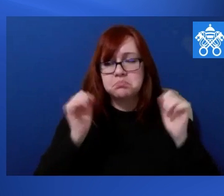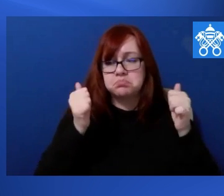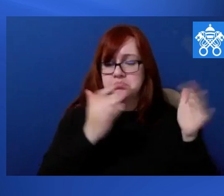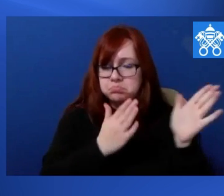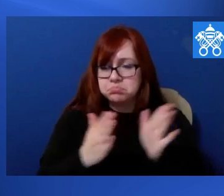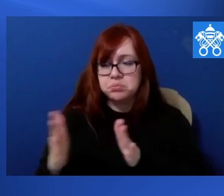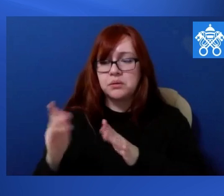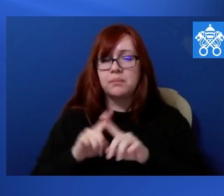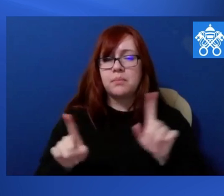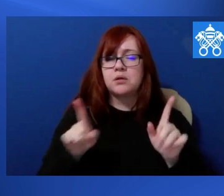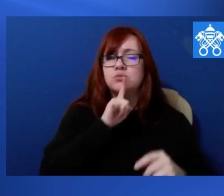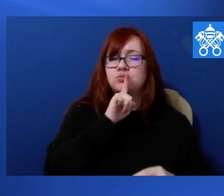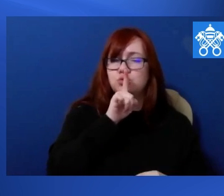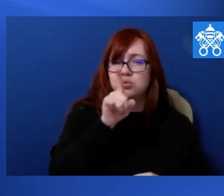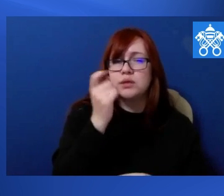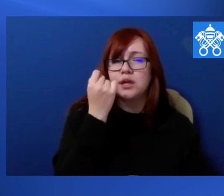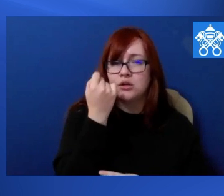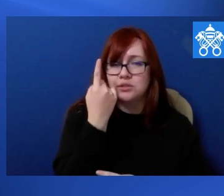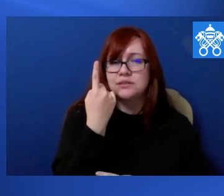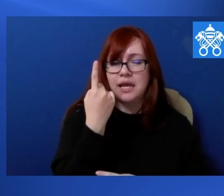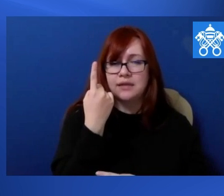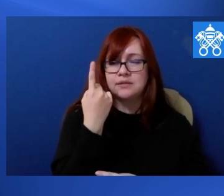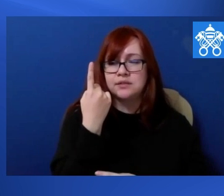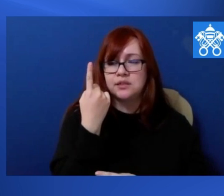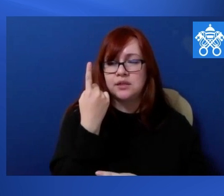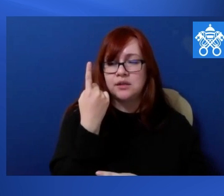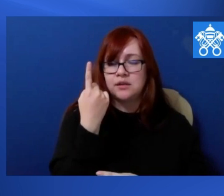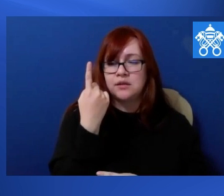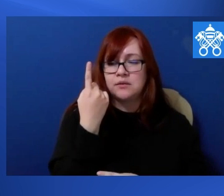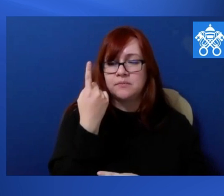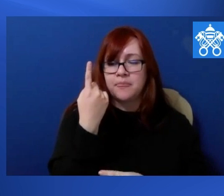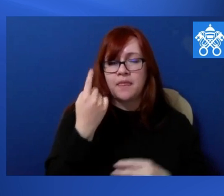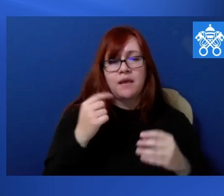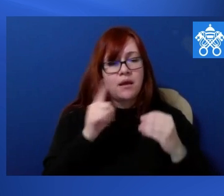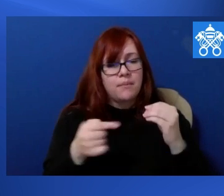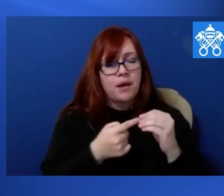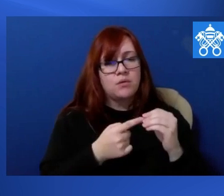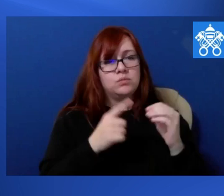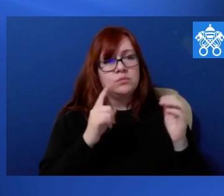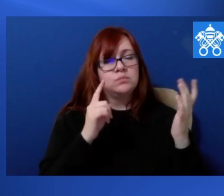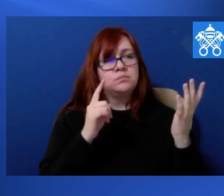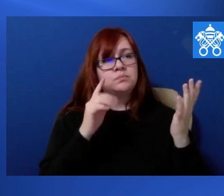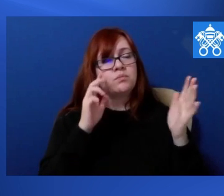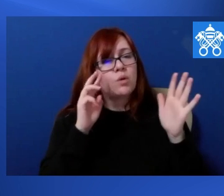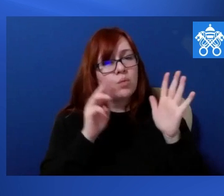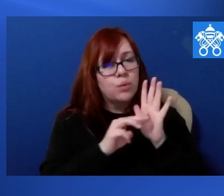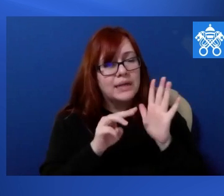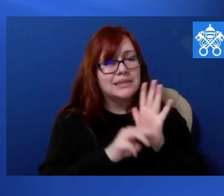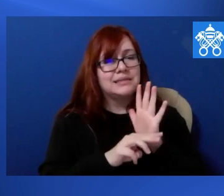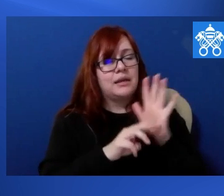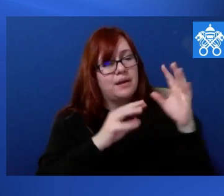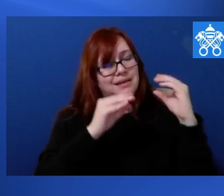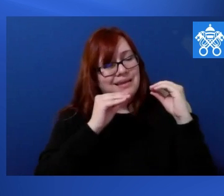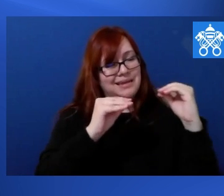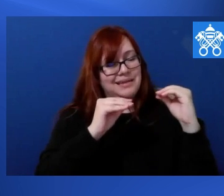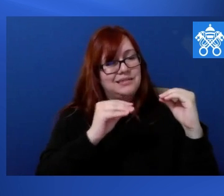the perspective we take here, it's not primarily about that, but it's rather about the witness of the ecclesial